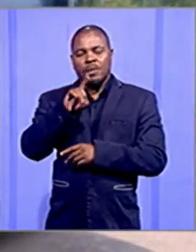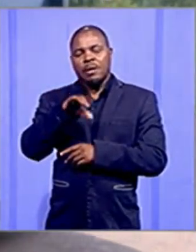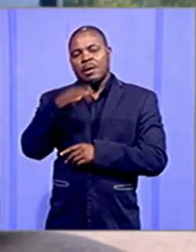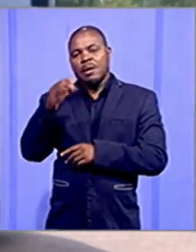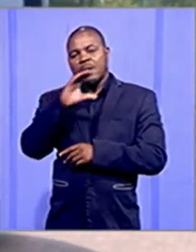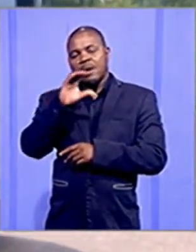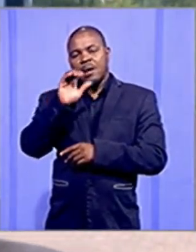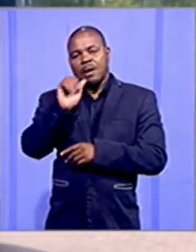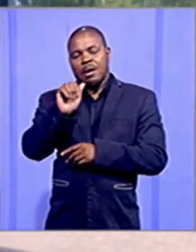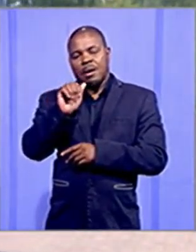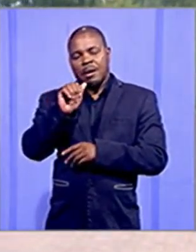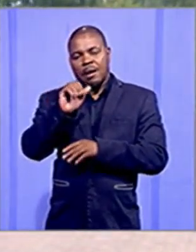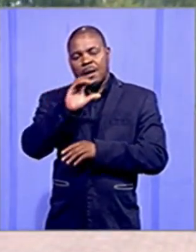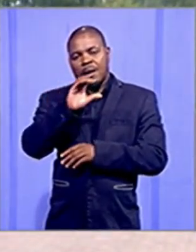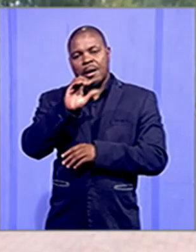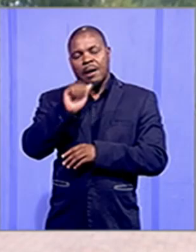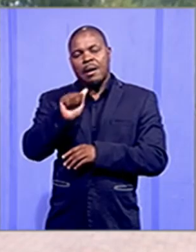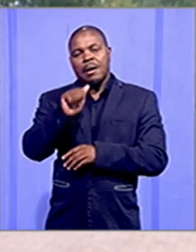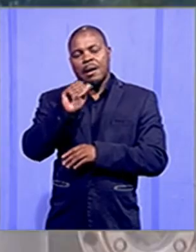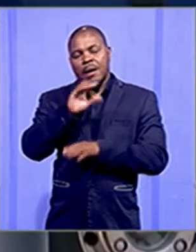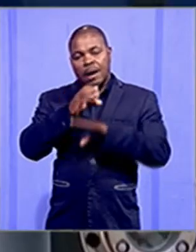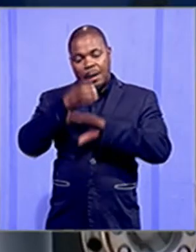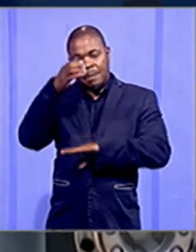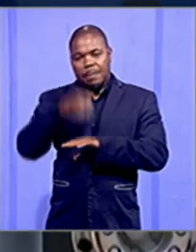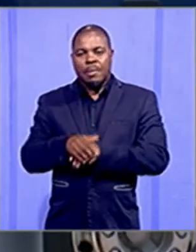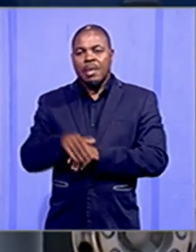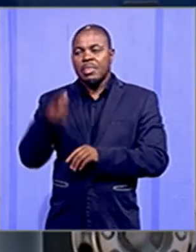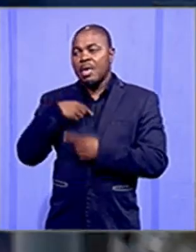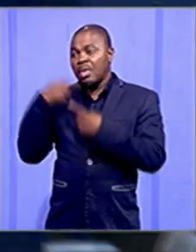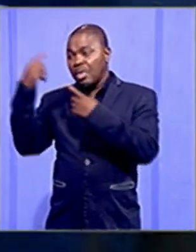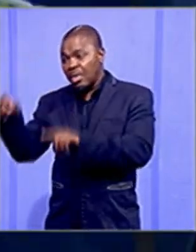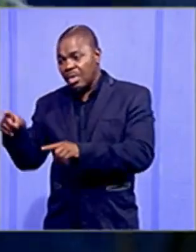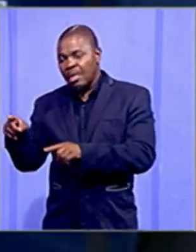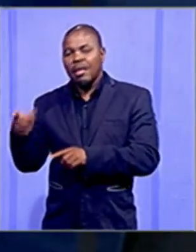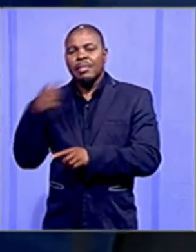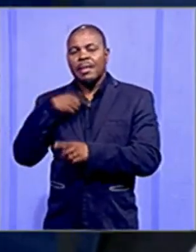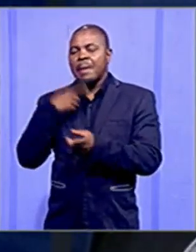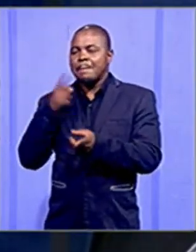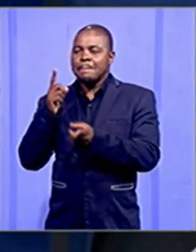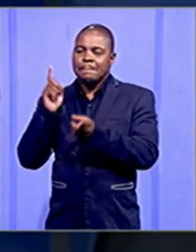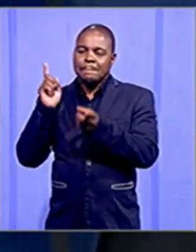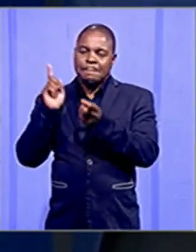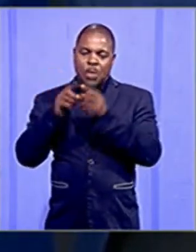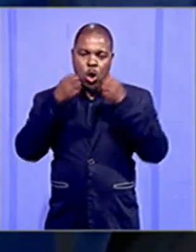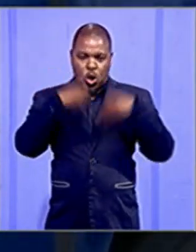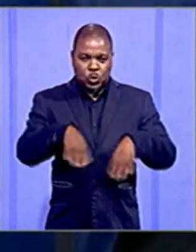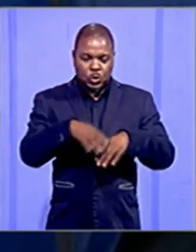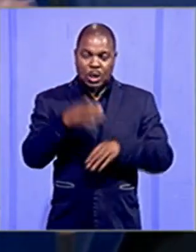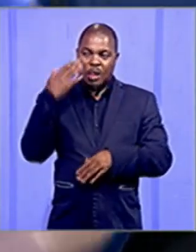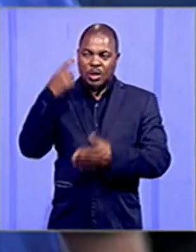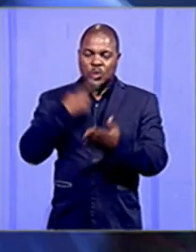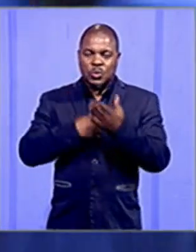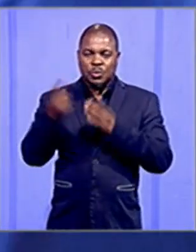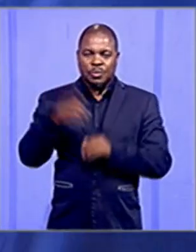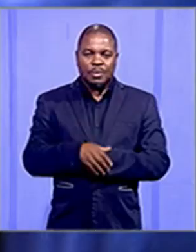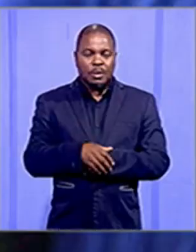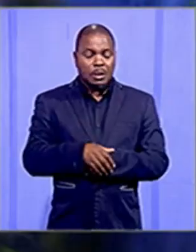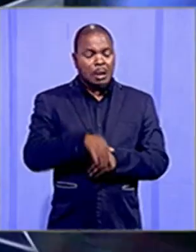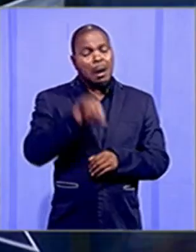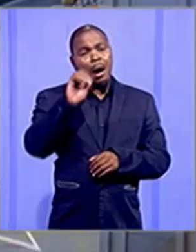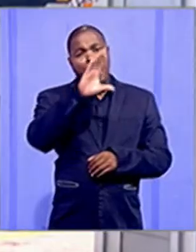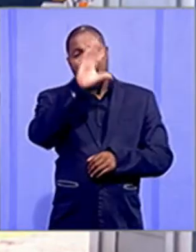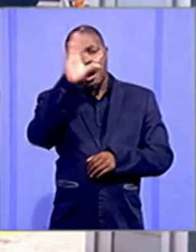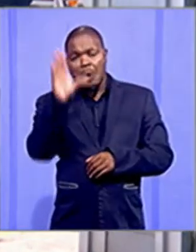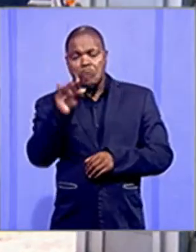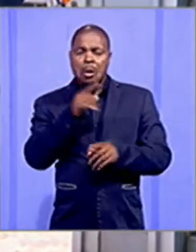ke USM ka dinong di le pedi go le fela kwa Algeria sebaka fela sa beke se se fetileng. Le fa tiragatso ya setlhopha seno mo kontinenteng